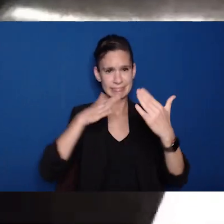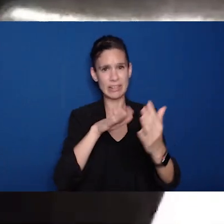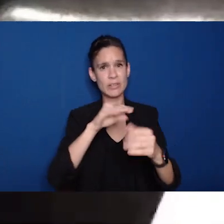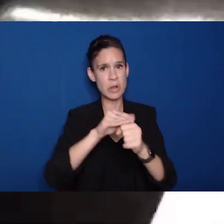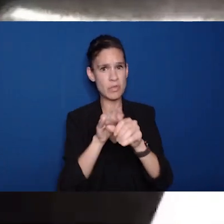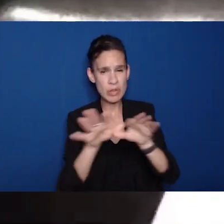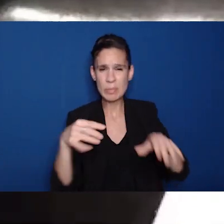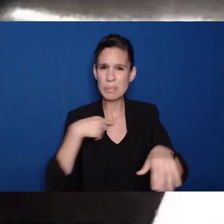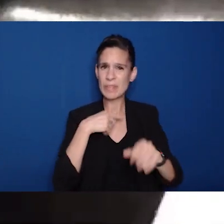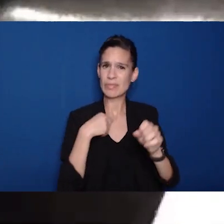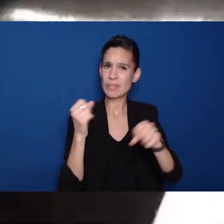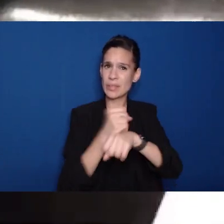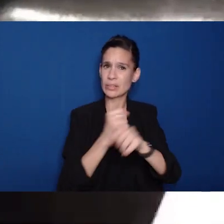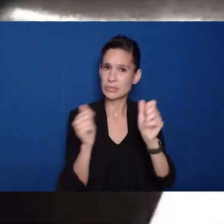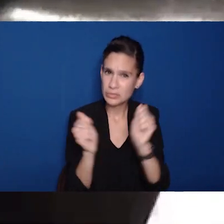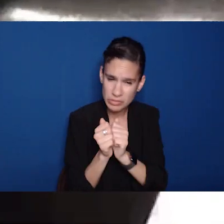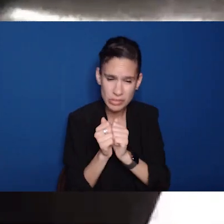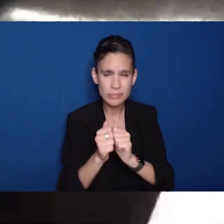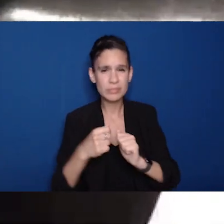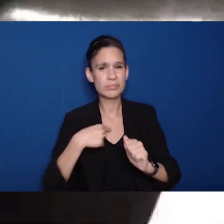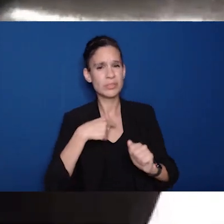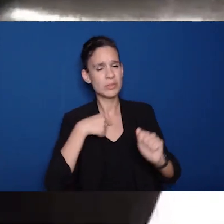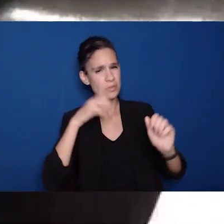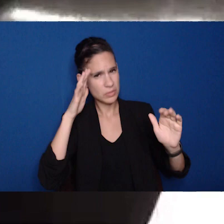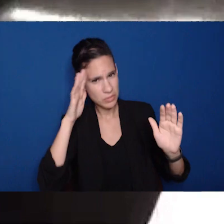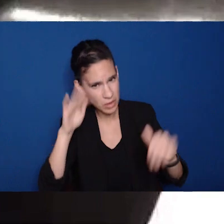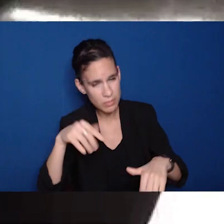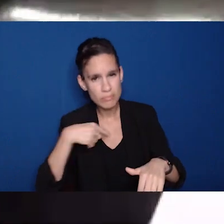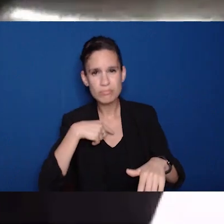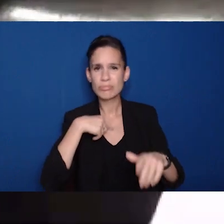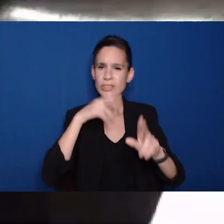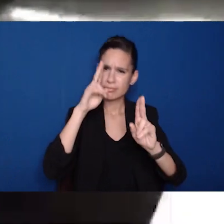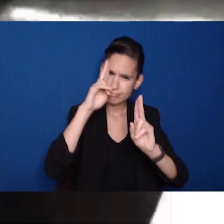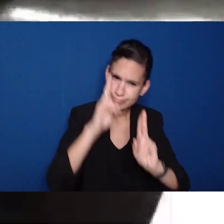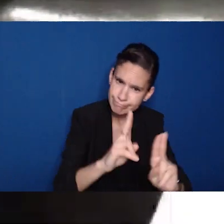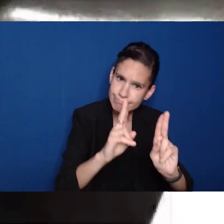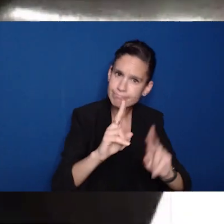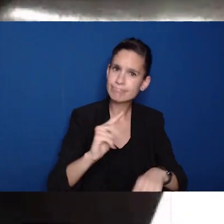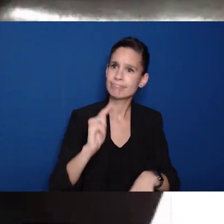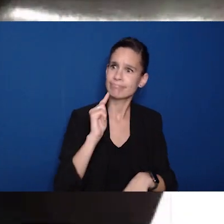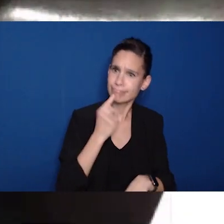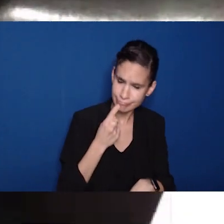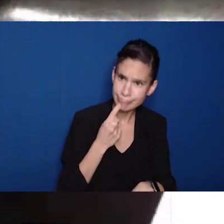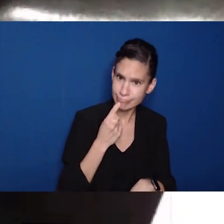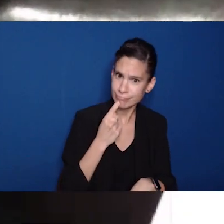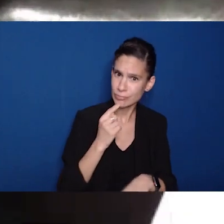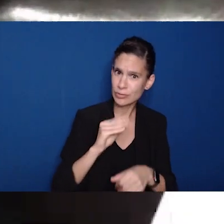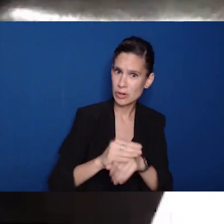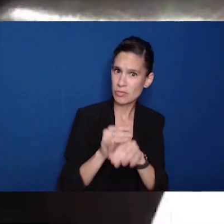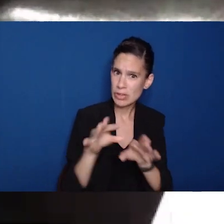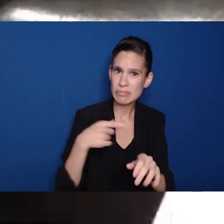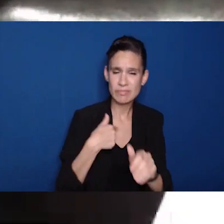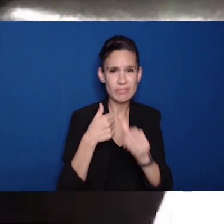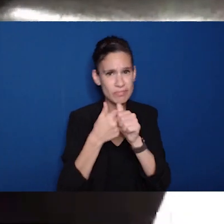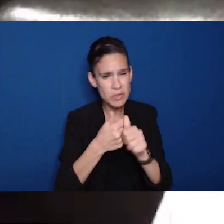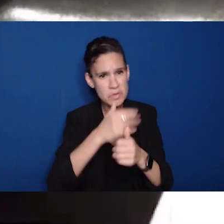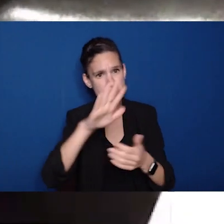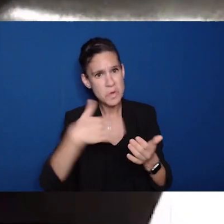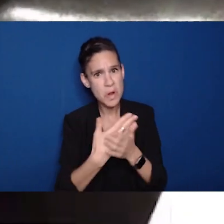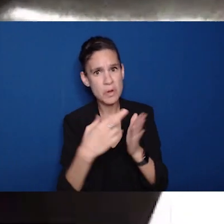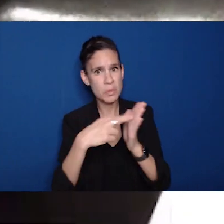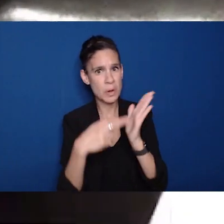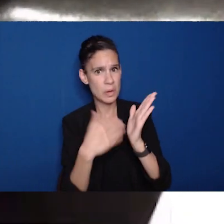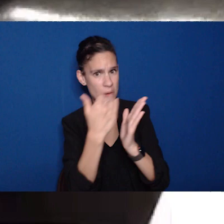united during this. It's a fight that we fight together. I also hope that we respect the severity of this